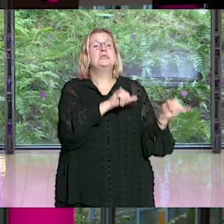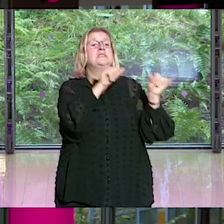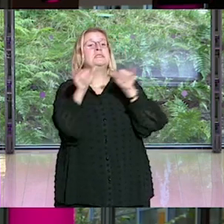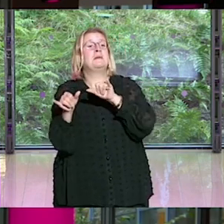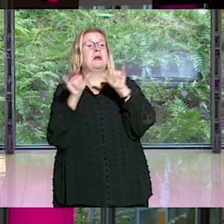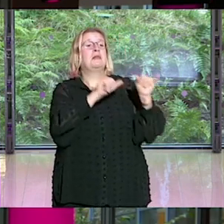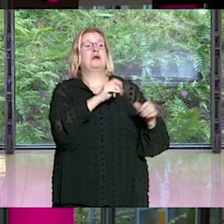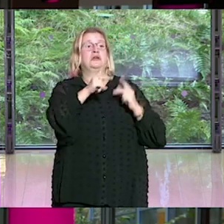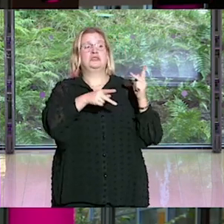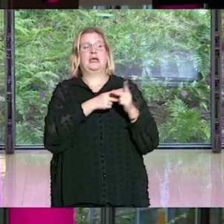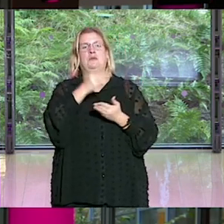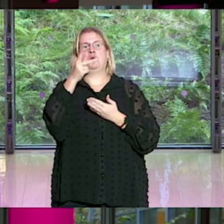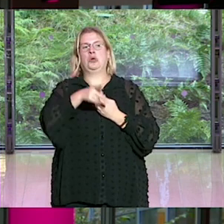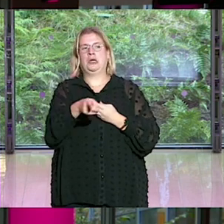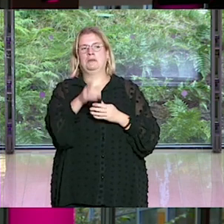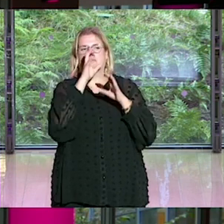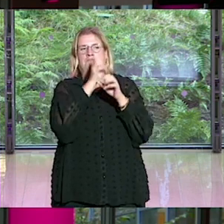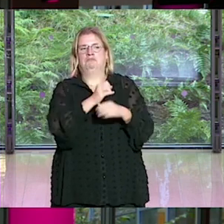else they might like.